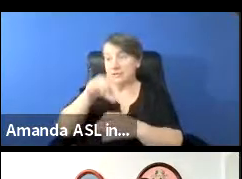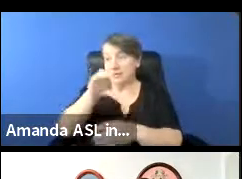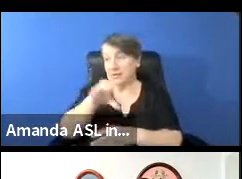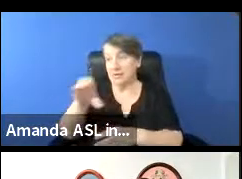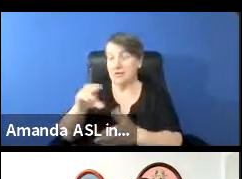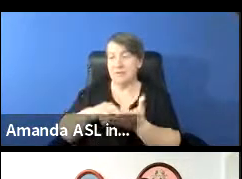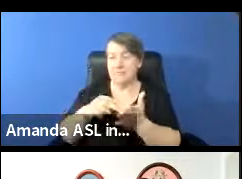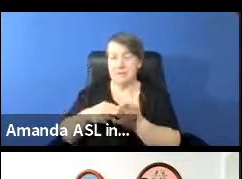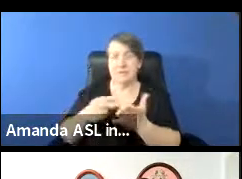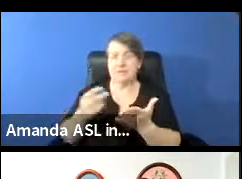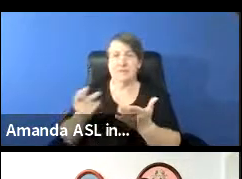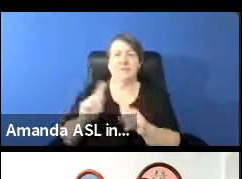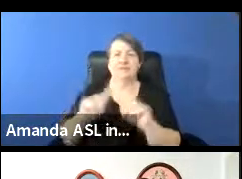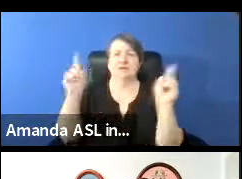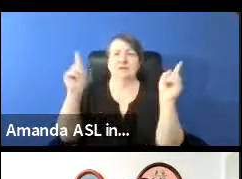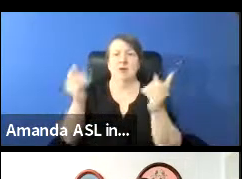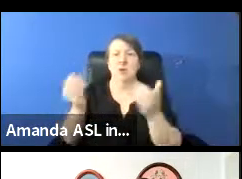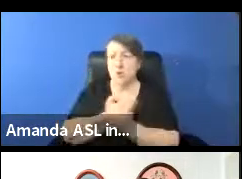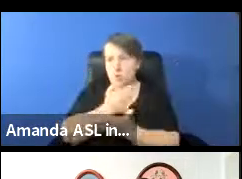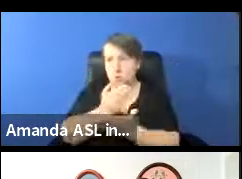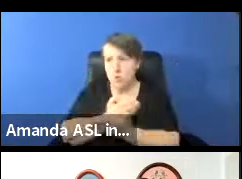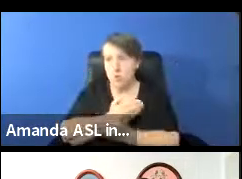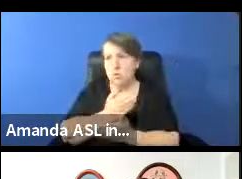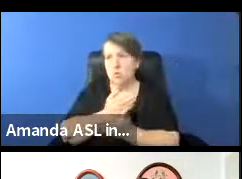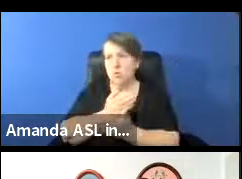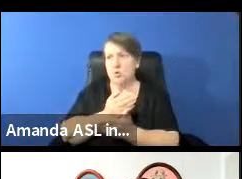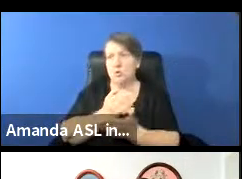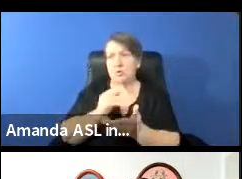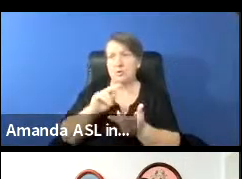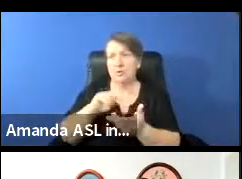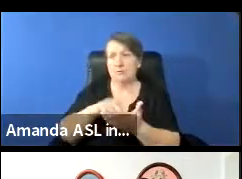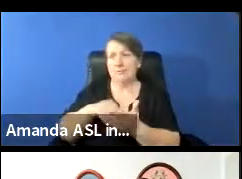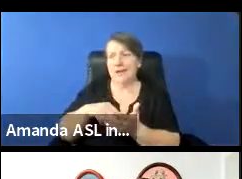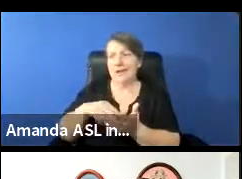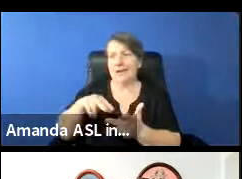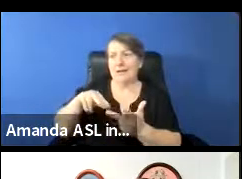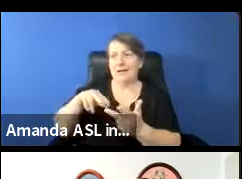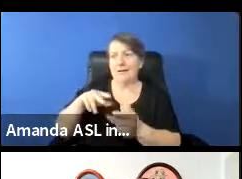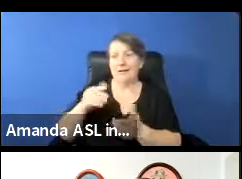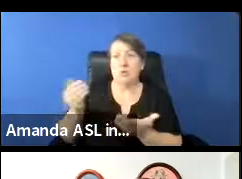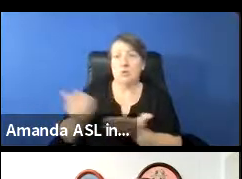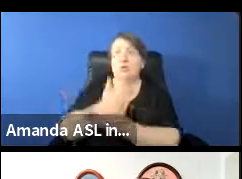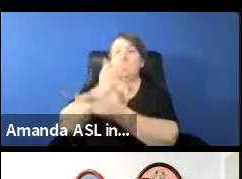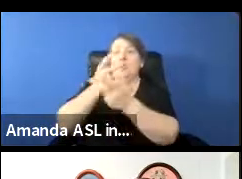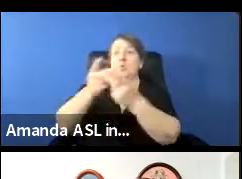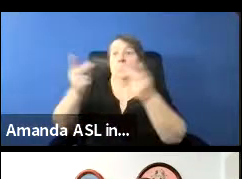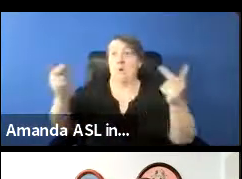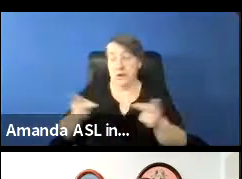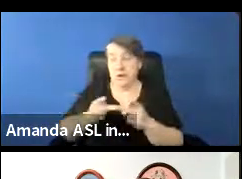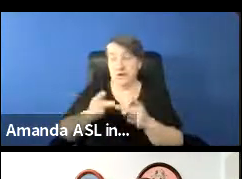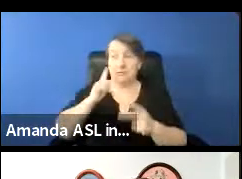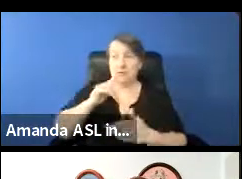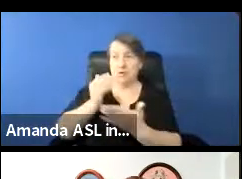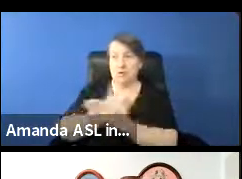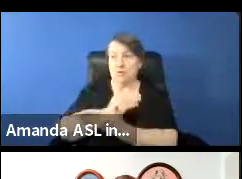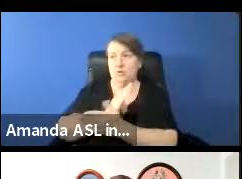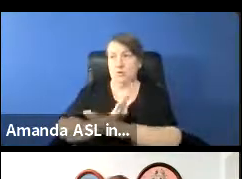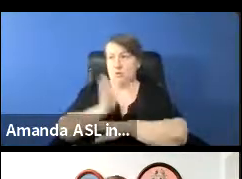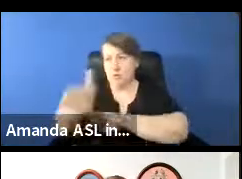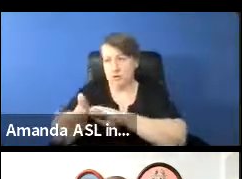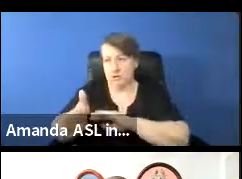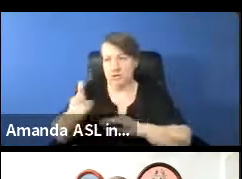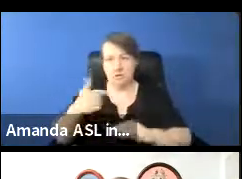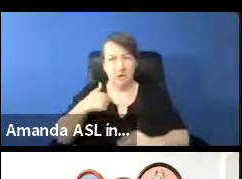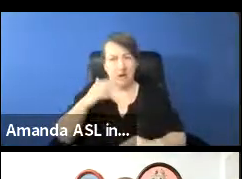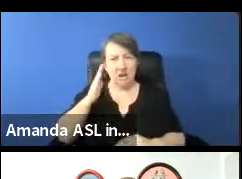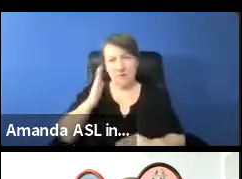mean, a new river crossing means a totally new location for a new crossing. So